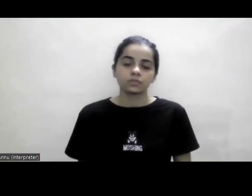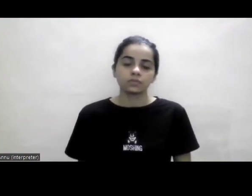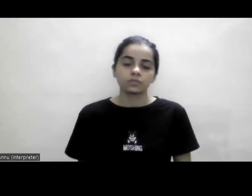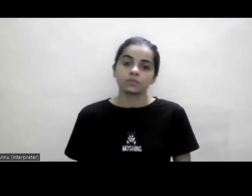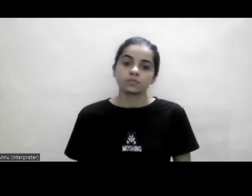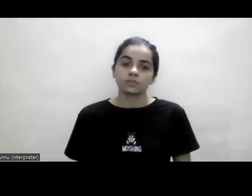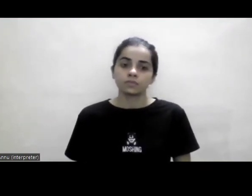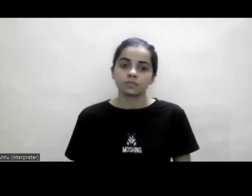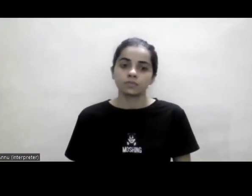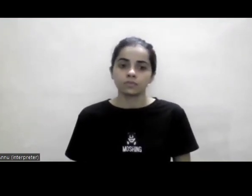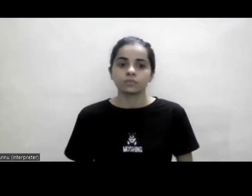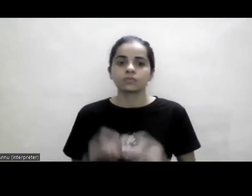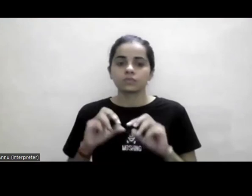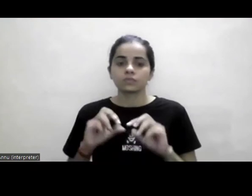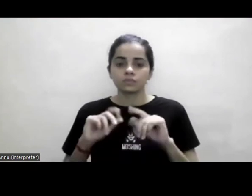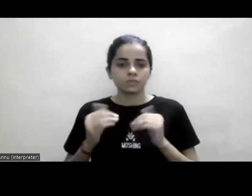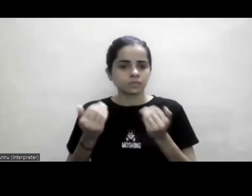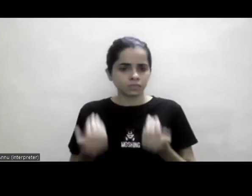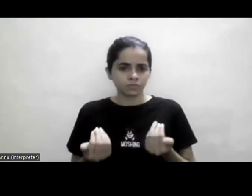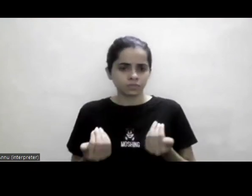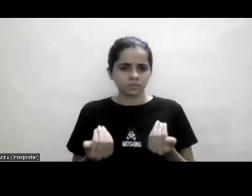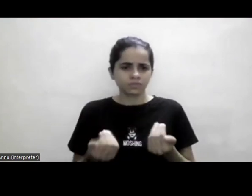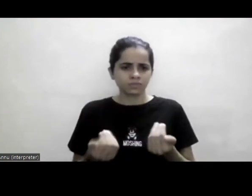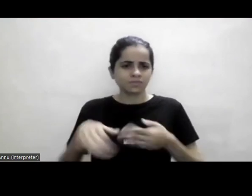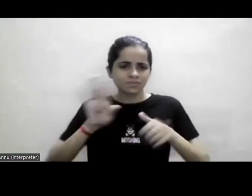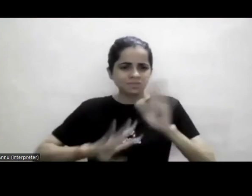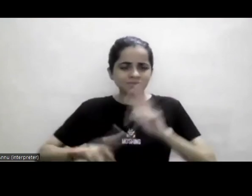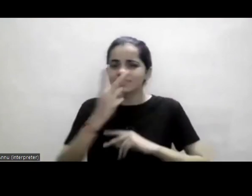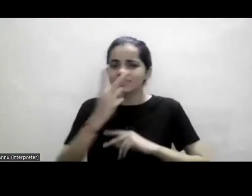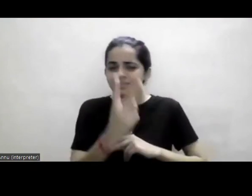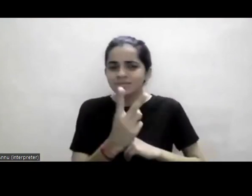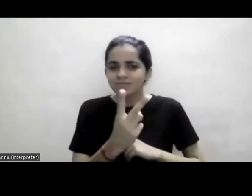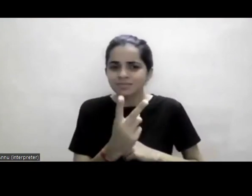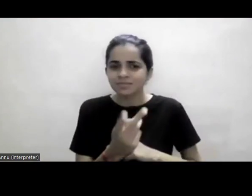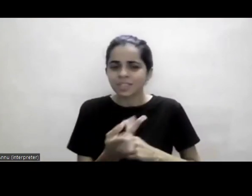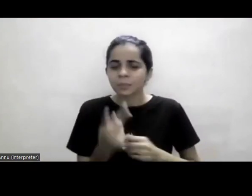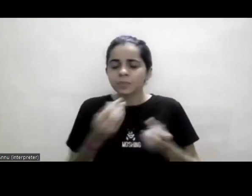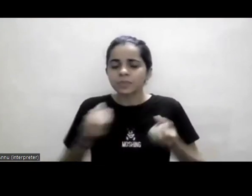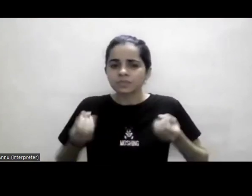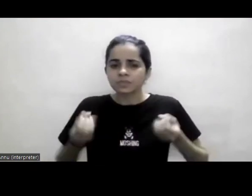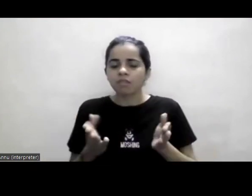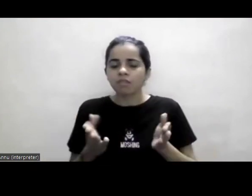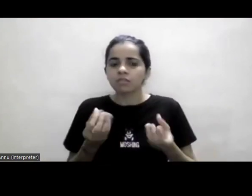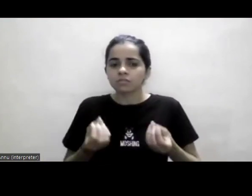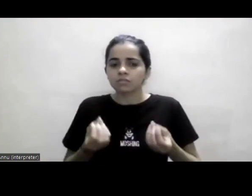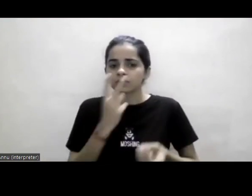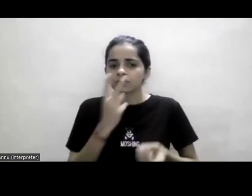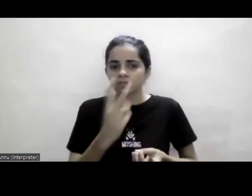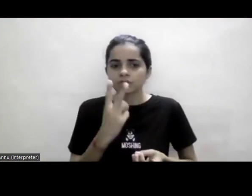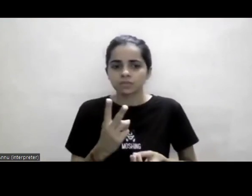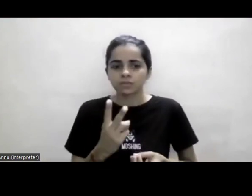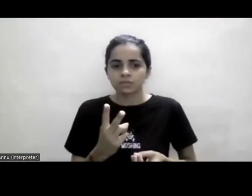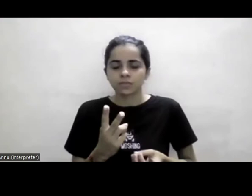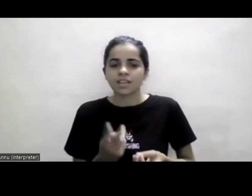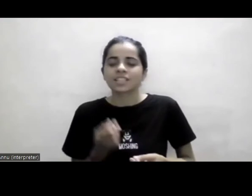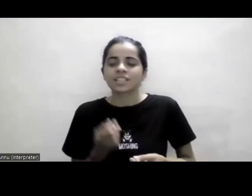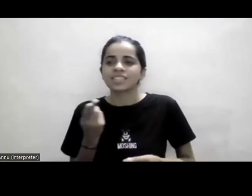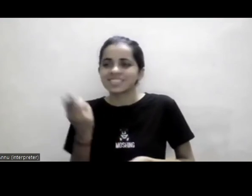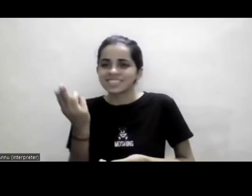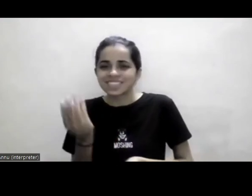Okay, so now the cartoon that you would see is where Pablo has gone to a restaurant